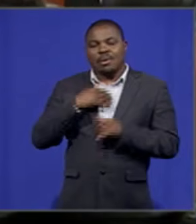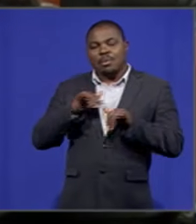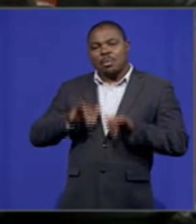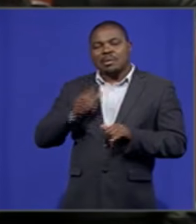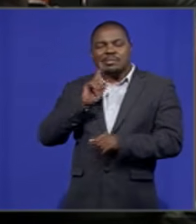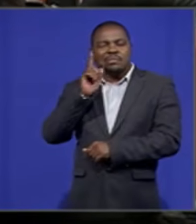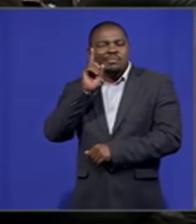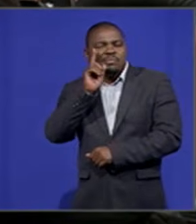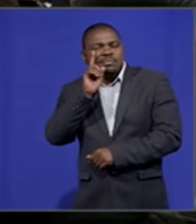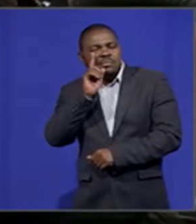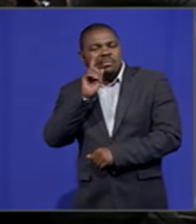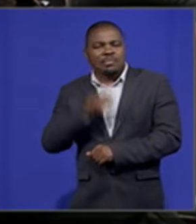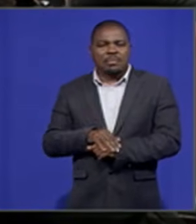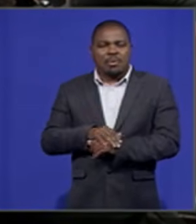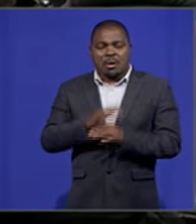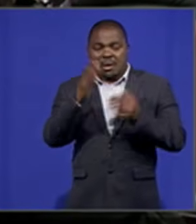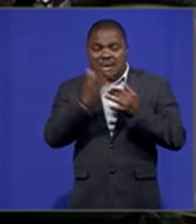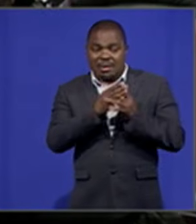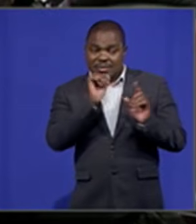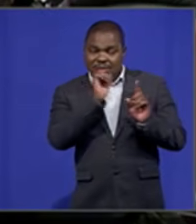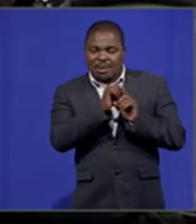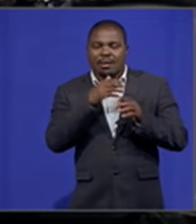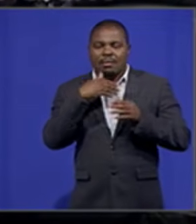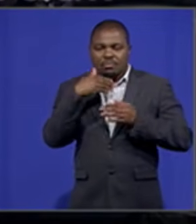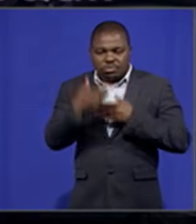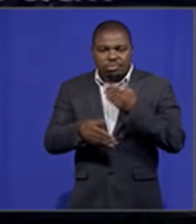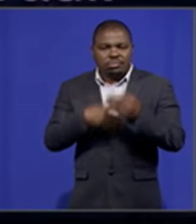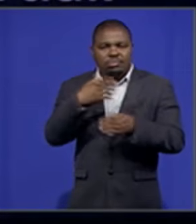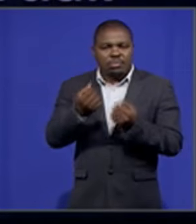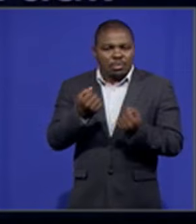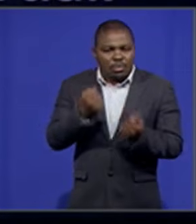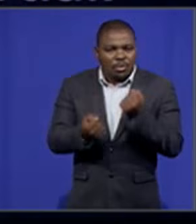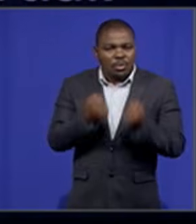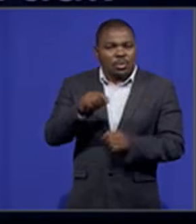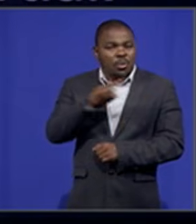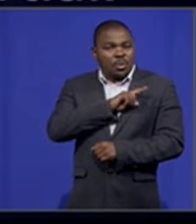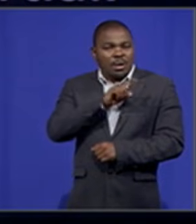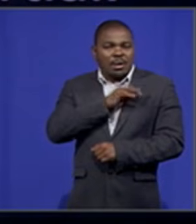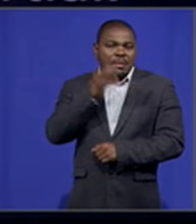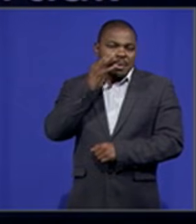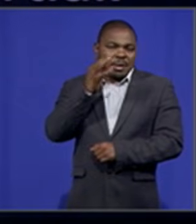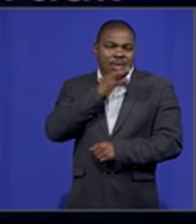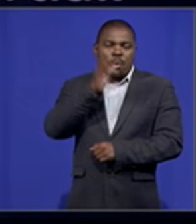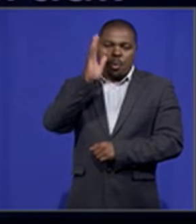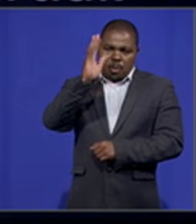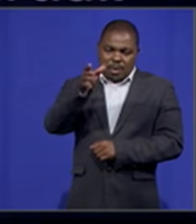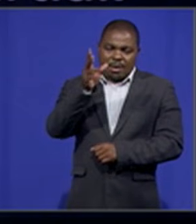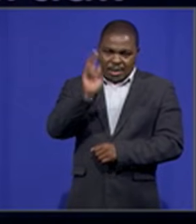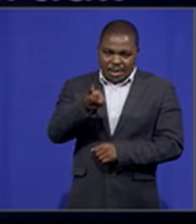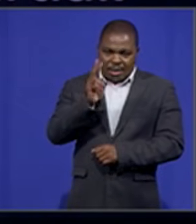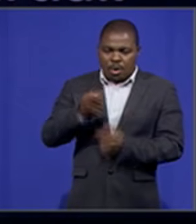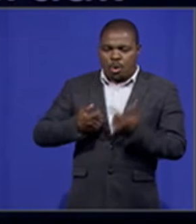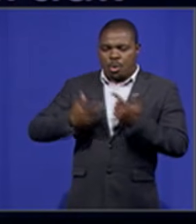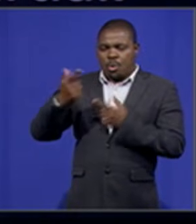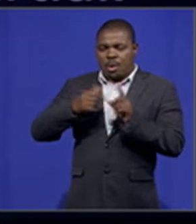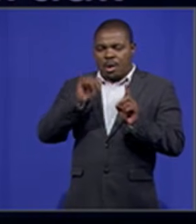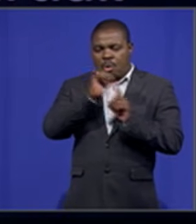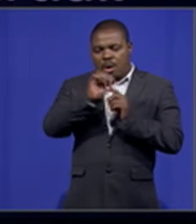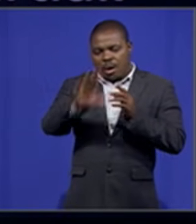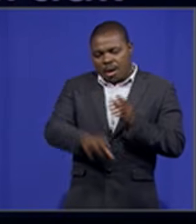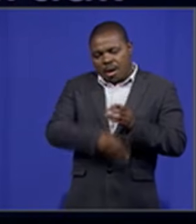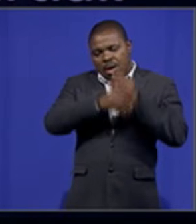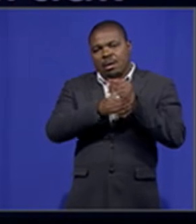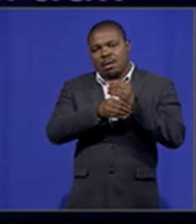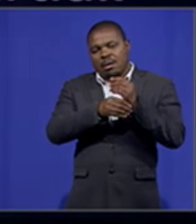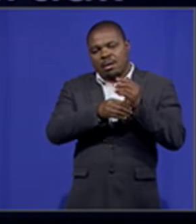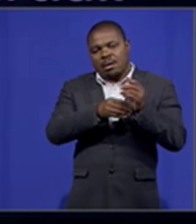bone molato wa gagwe o tšwela pele o sekwa ka baka la gore ba boletše taba gore o ile go tšwelela gape go tlo tla ramolao yo mongwe wa tlaleletšo yo e